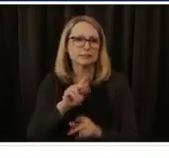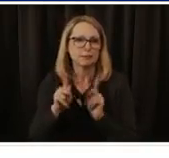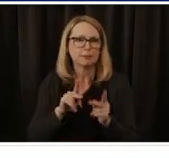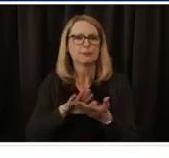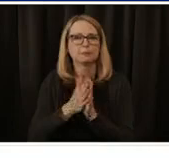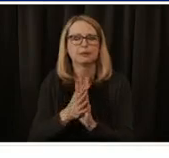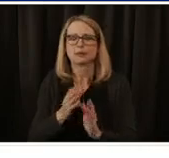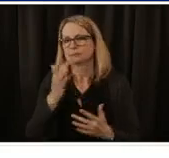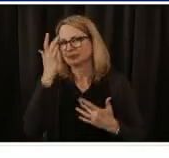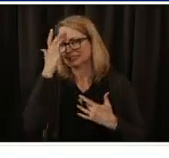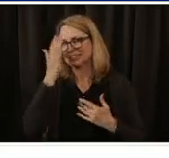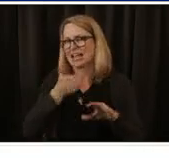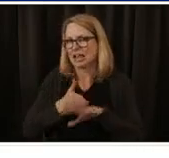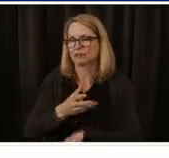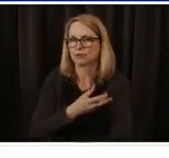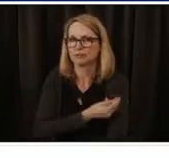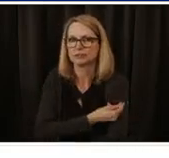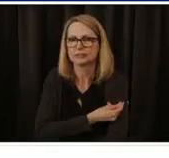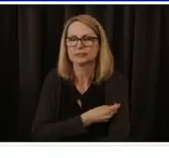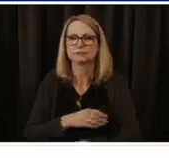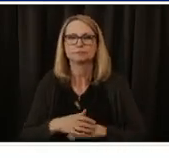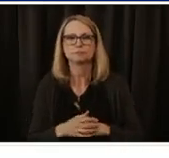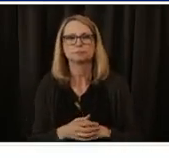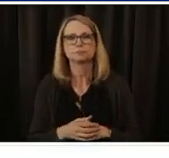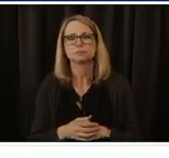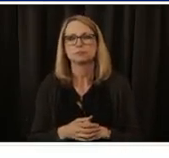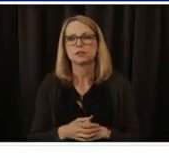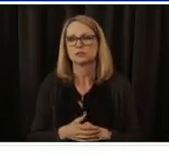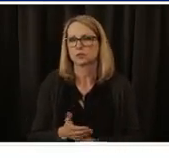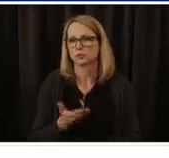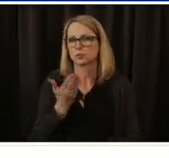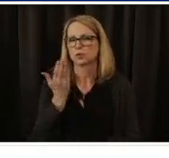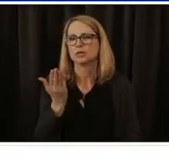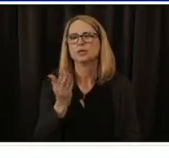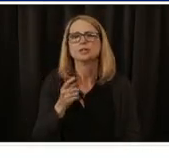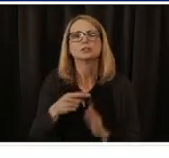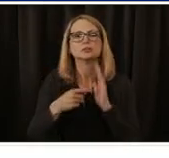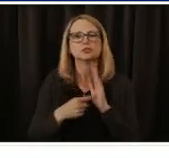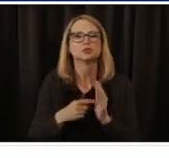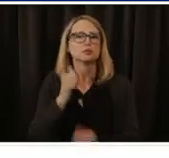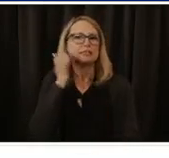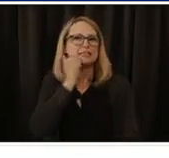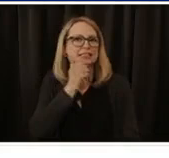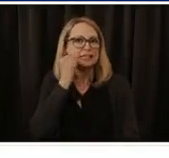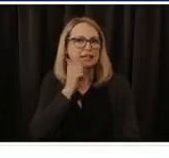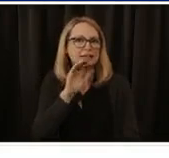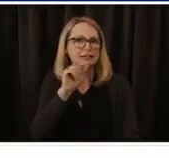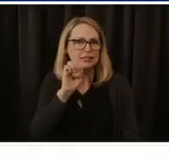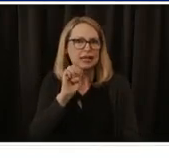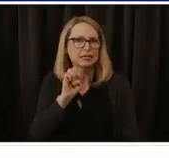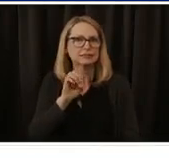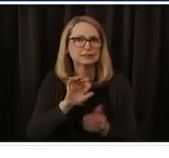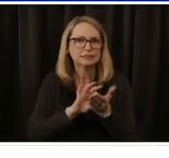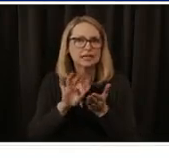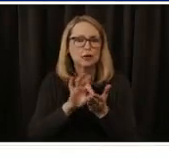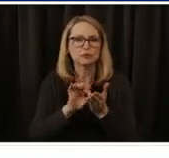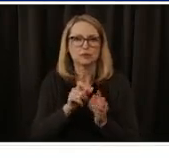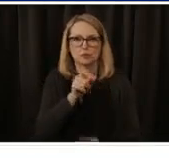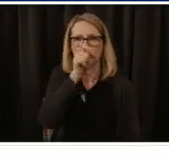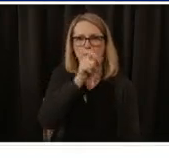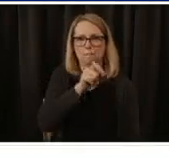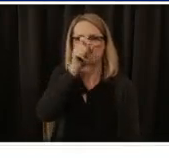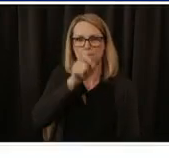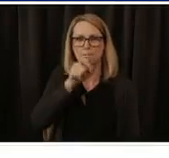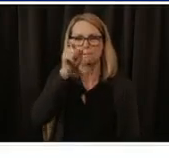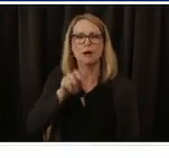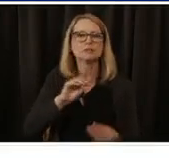effectiveness that the Governor mentioned. So this figure shows you our daily case counts. Each of those gray vertical bars is the number of cases that are reported in a single day,